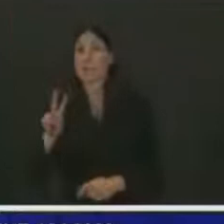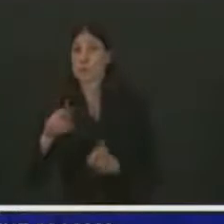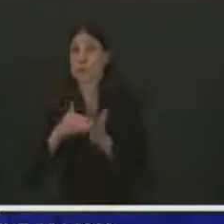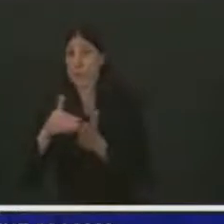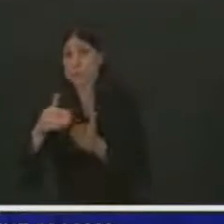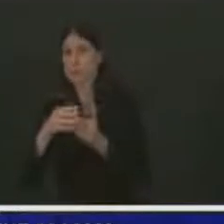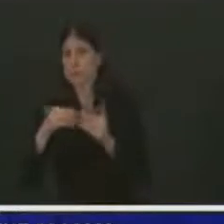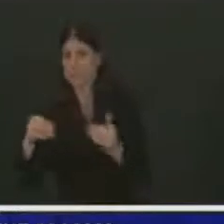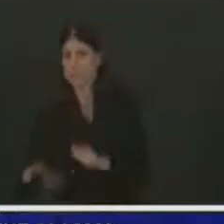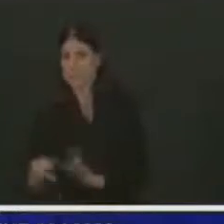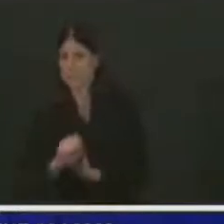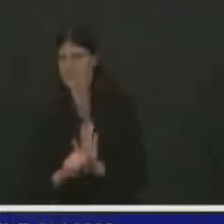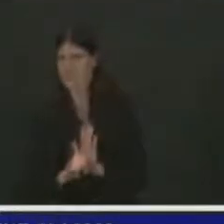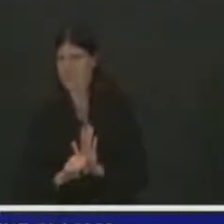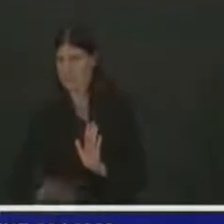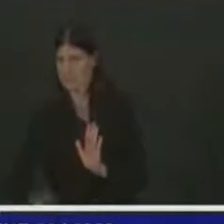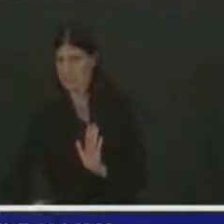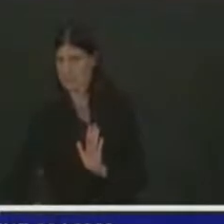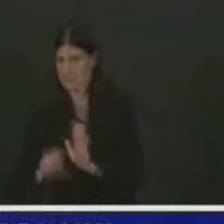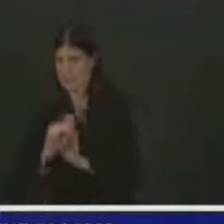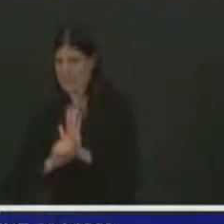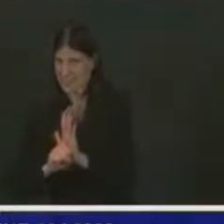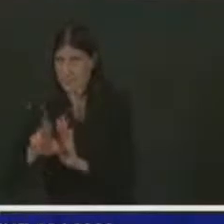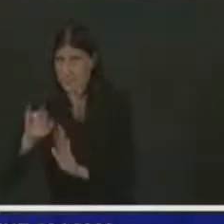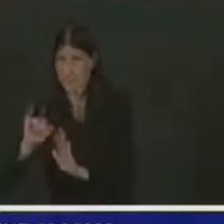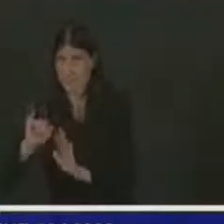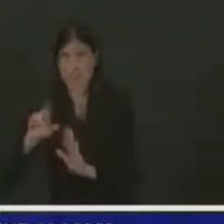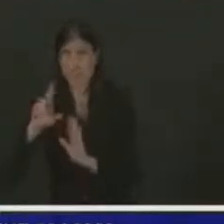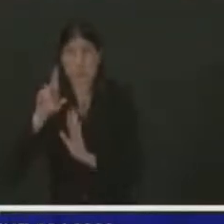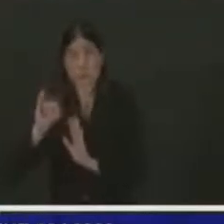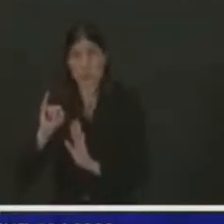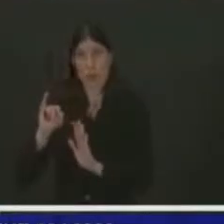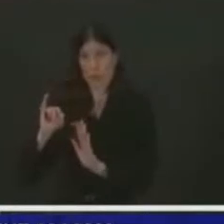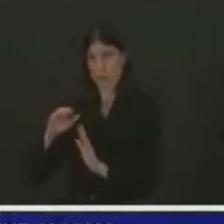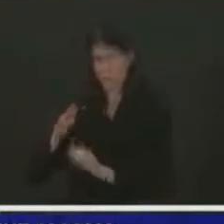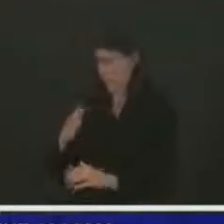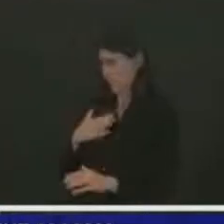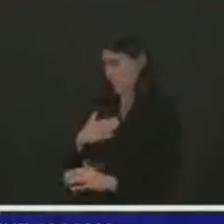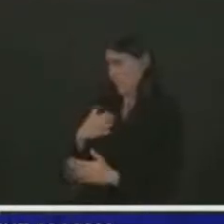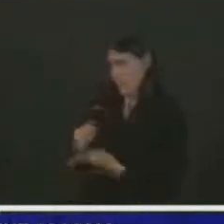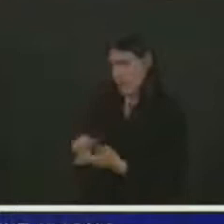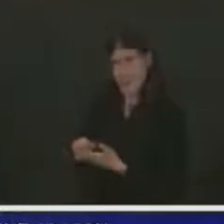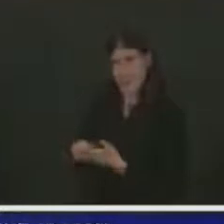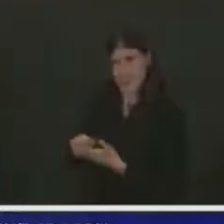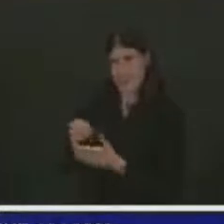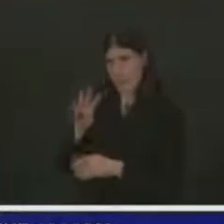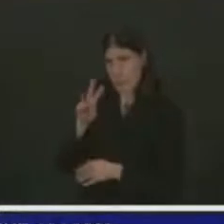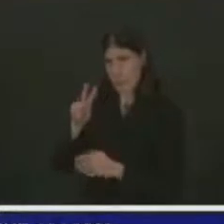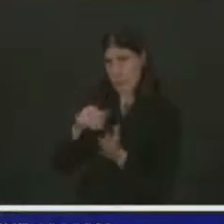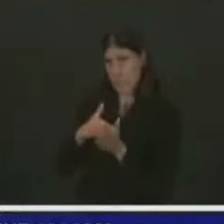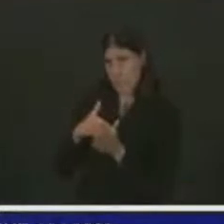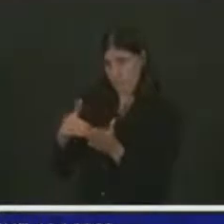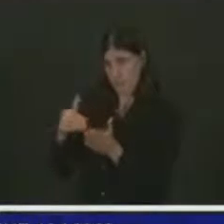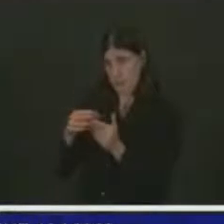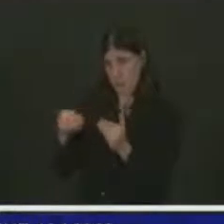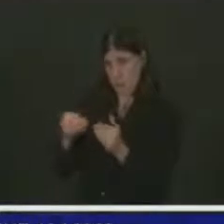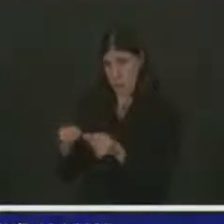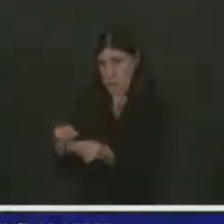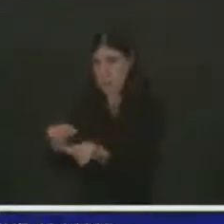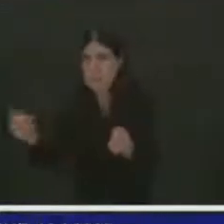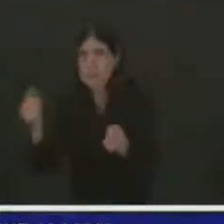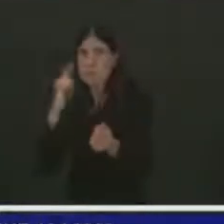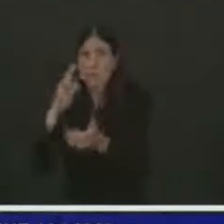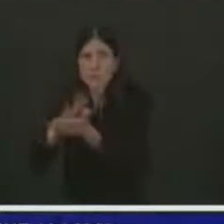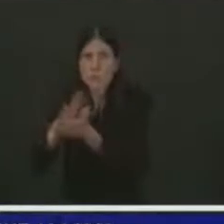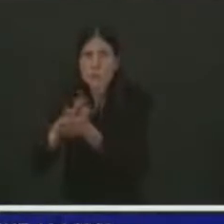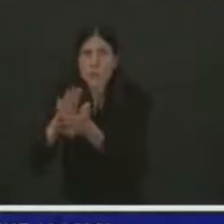tough budget to balance. We're probably going to be spending all weekend trying to find out what we're going to do. And everything is on the table for cuts. And